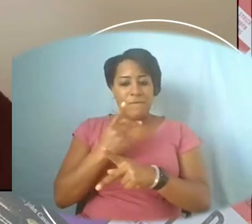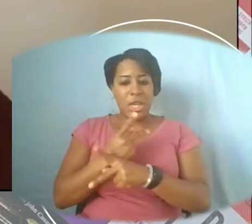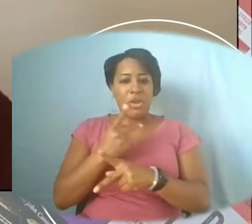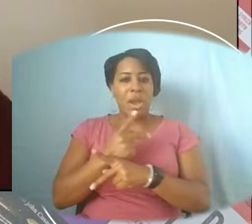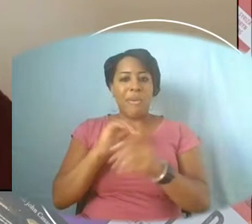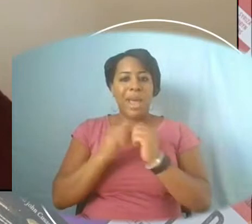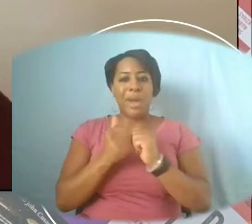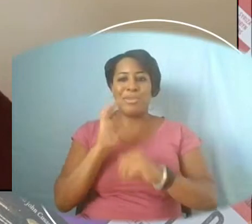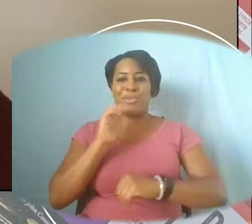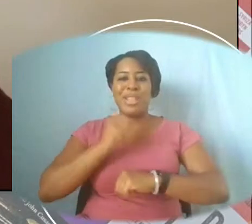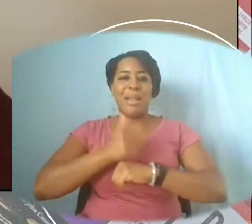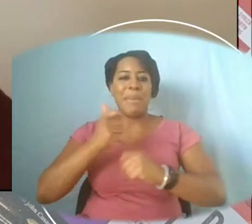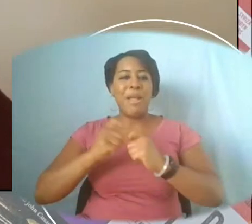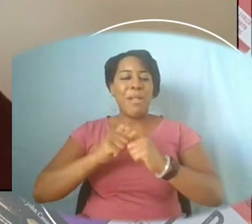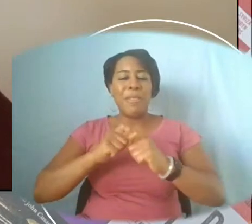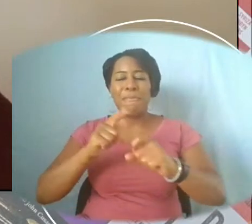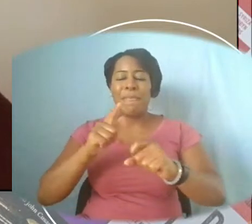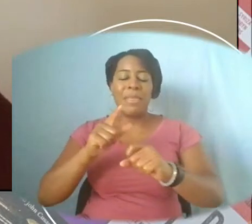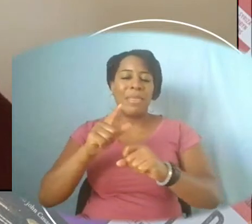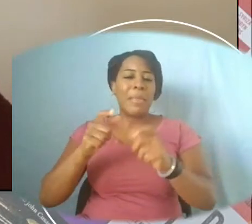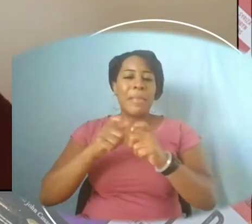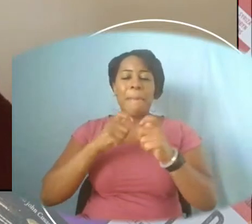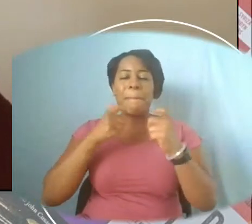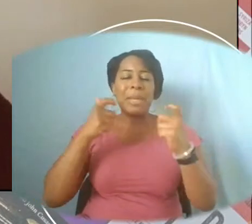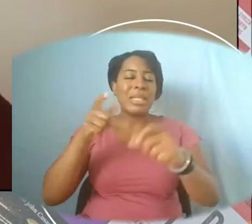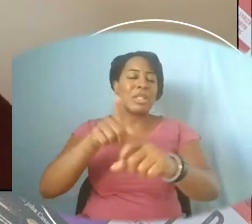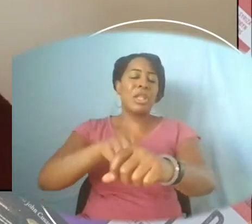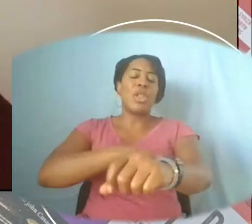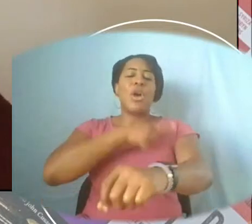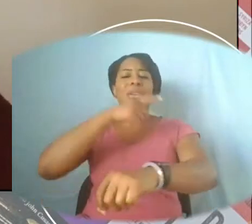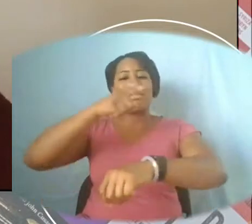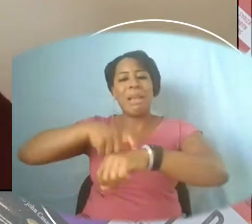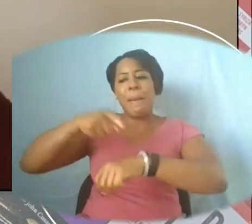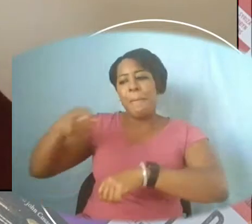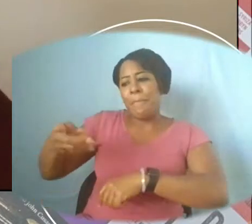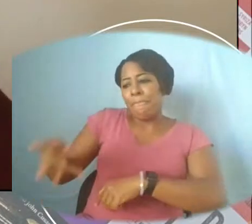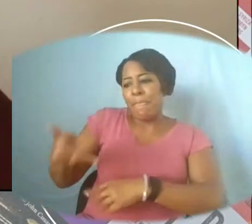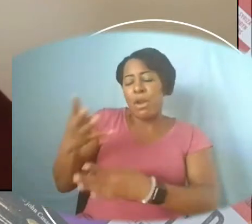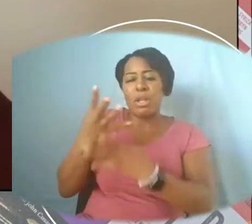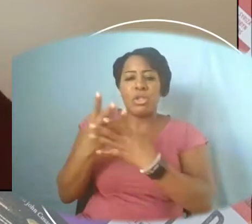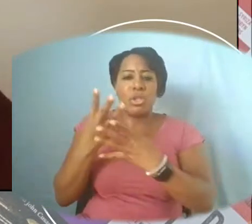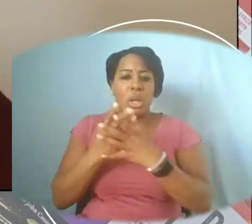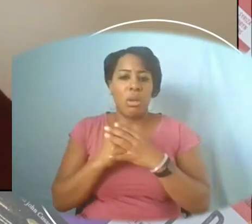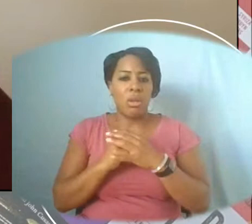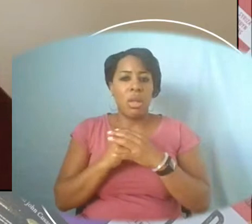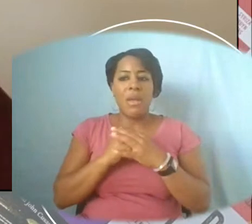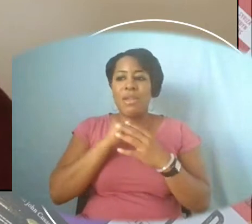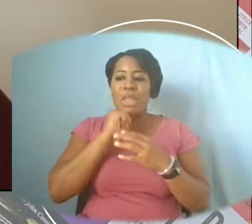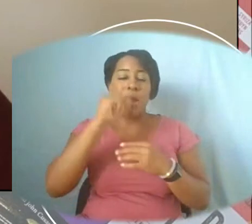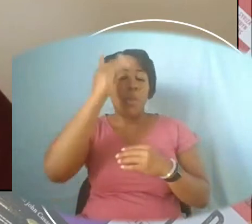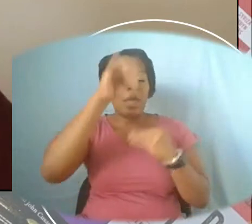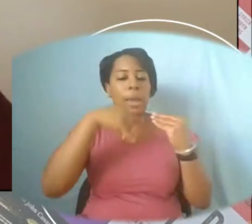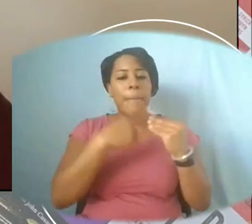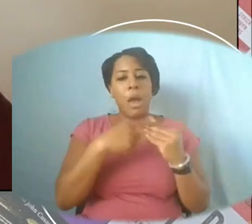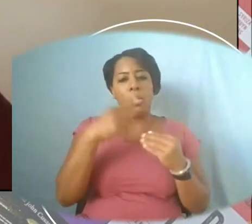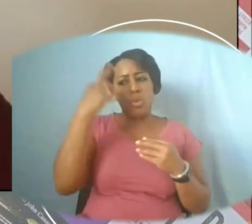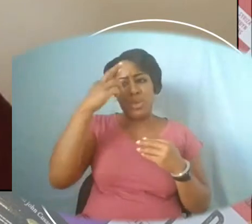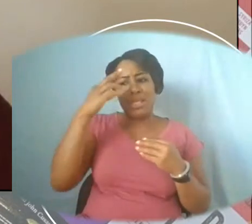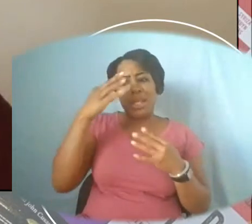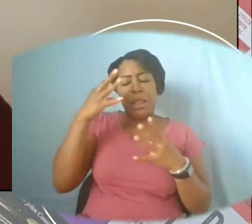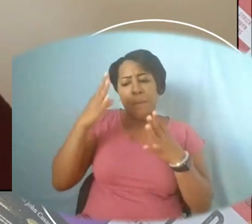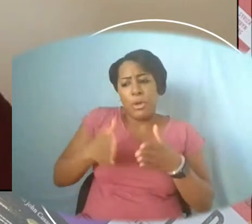sentence instead of what created the situation to get someone there. At the end of your time, you have to go through those